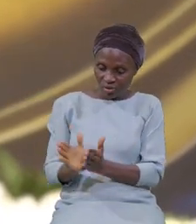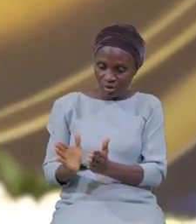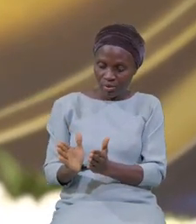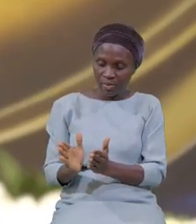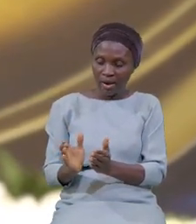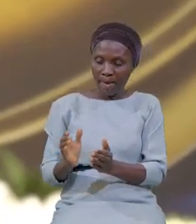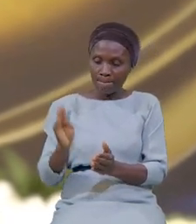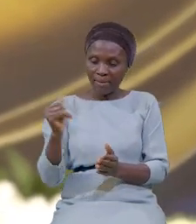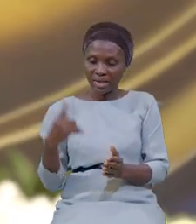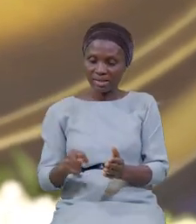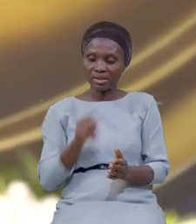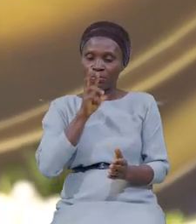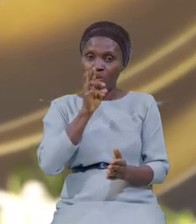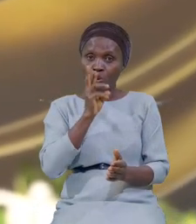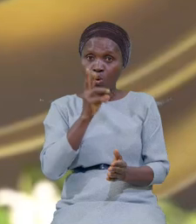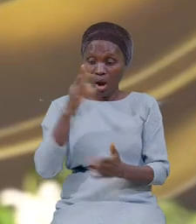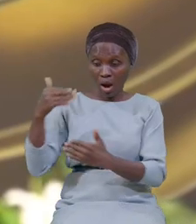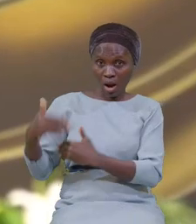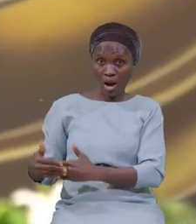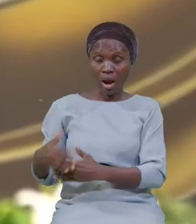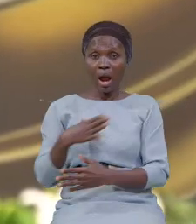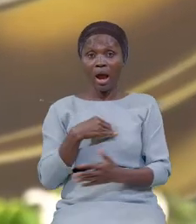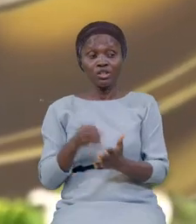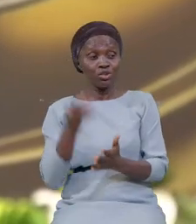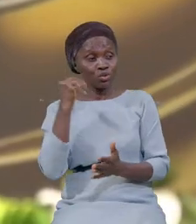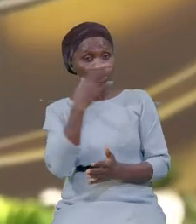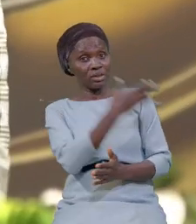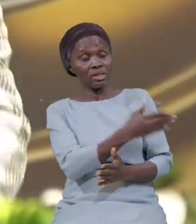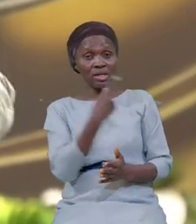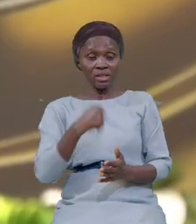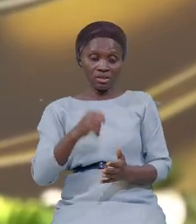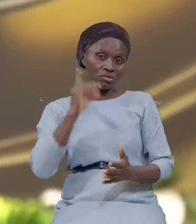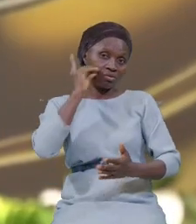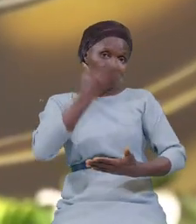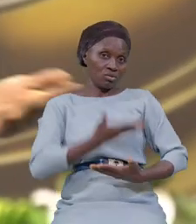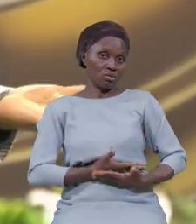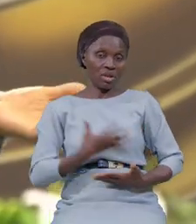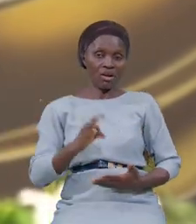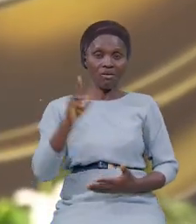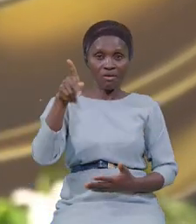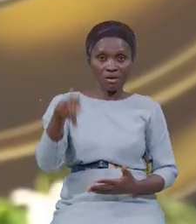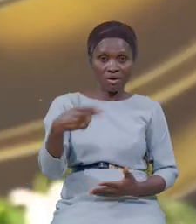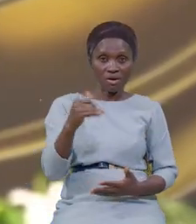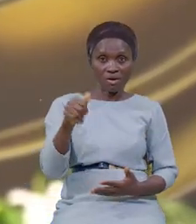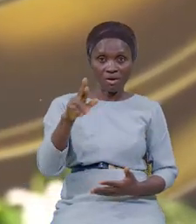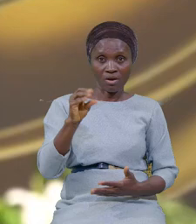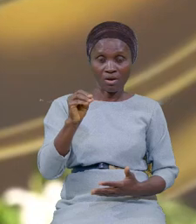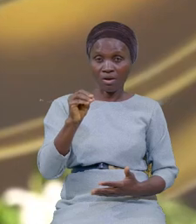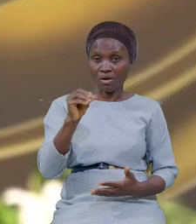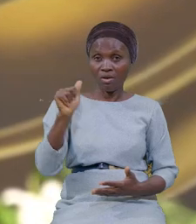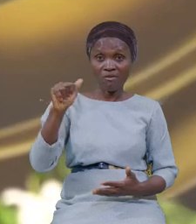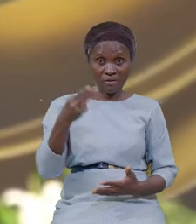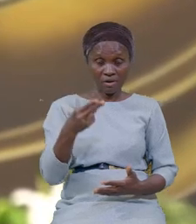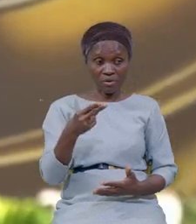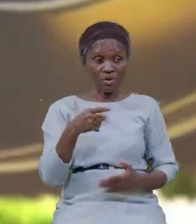by the seaside. And it was where the daughter of Pharaoh the king will come and take a normal bath. That's how they did